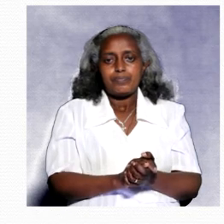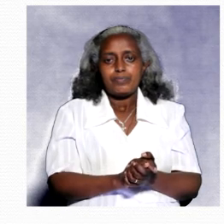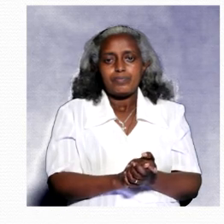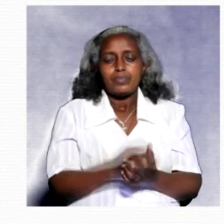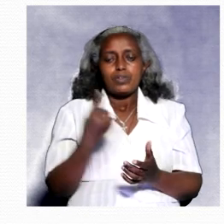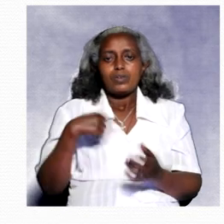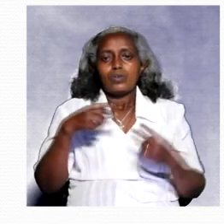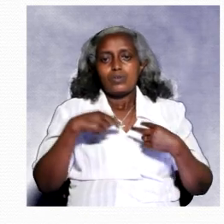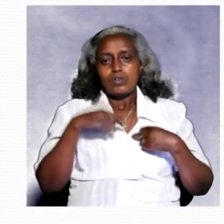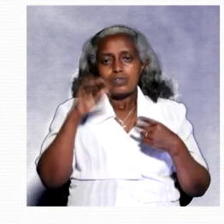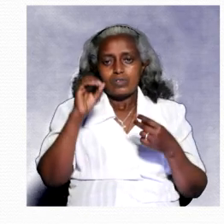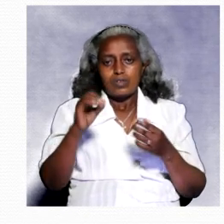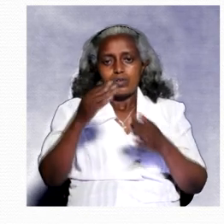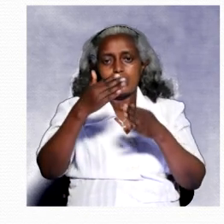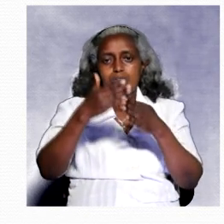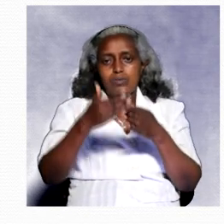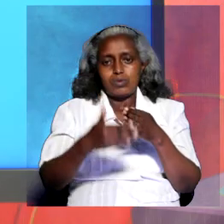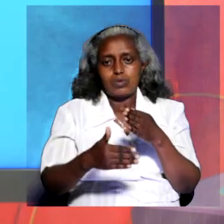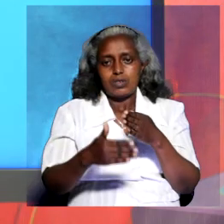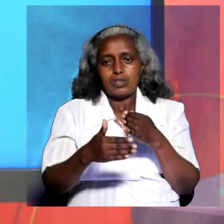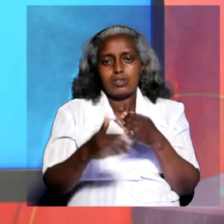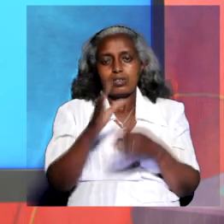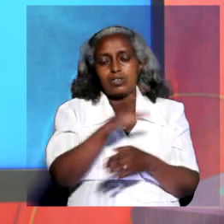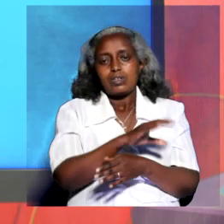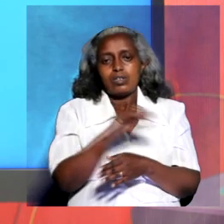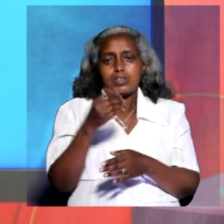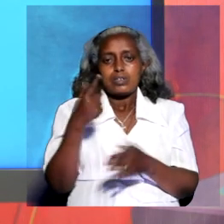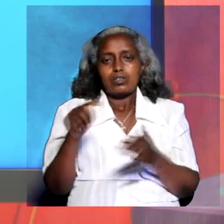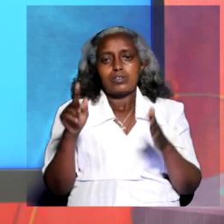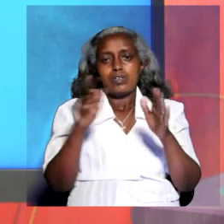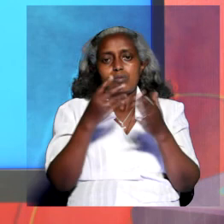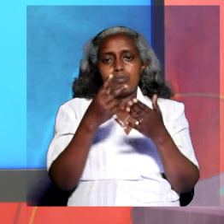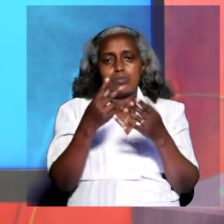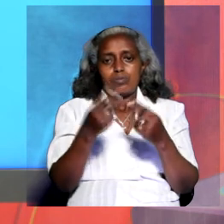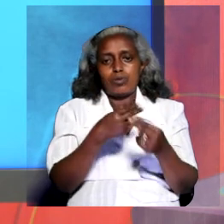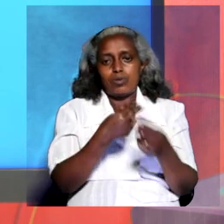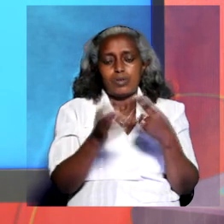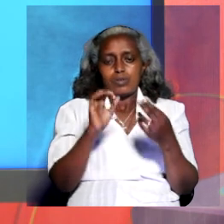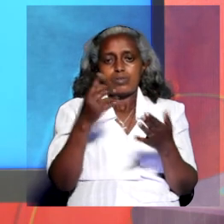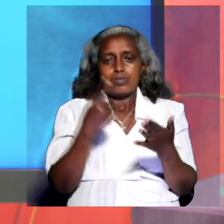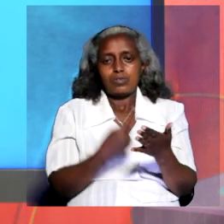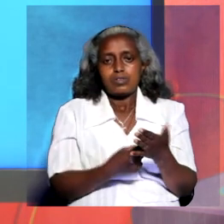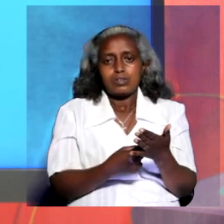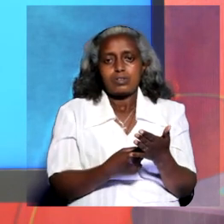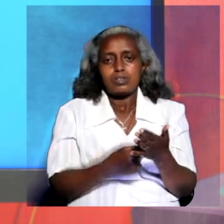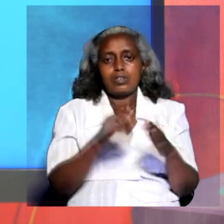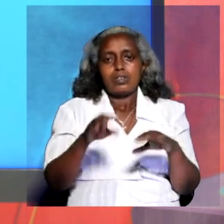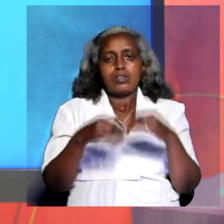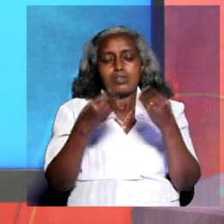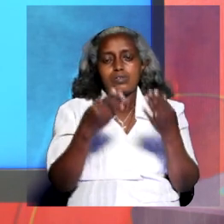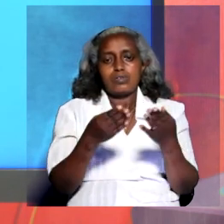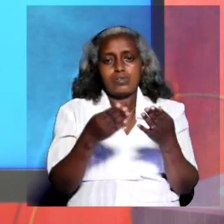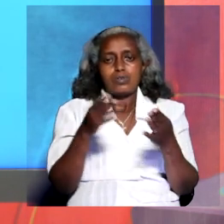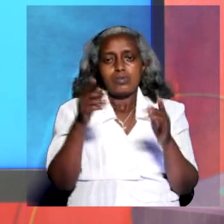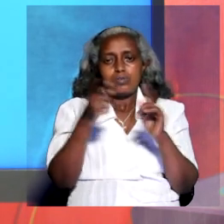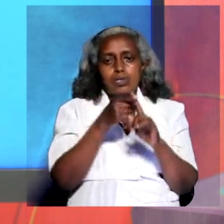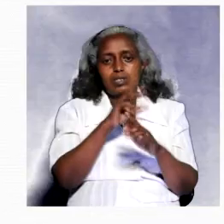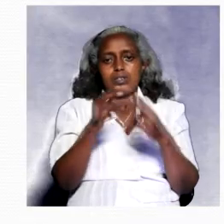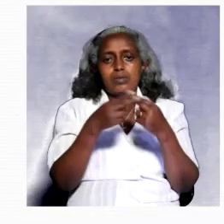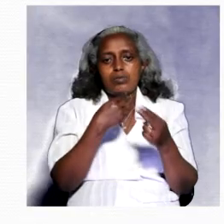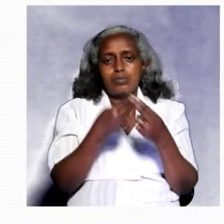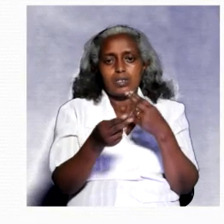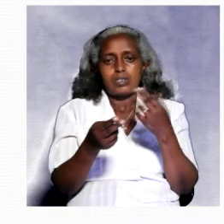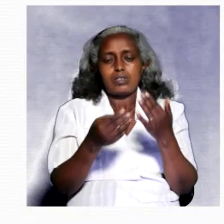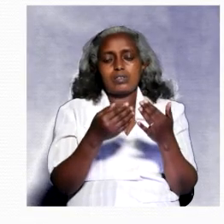We have 0 at the boundary. And the product of this gives you plus